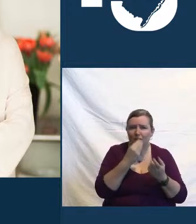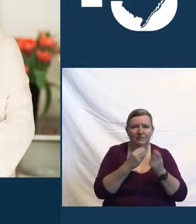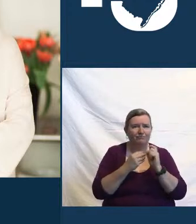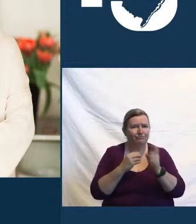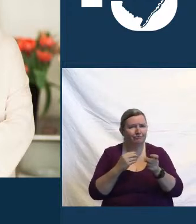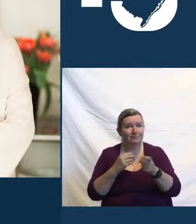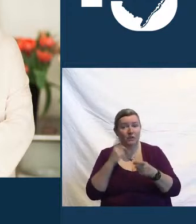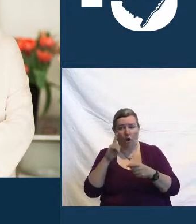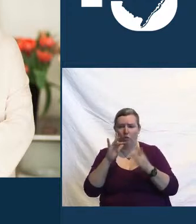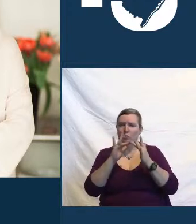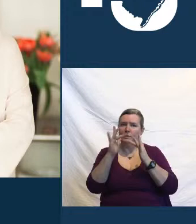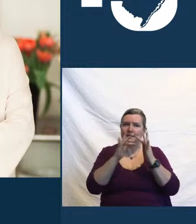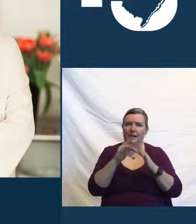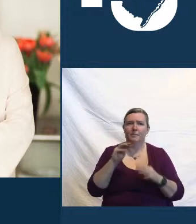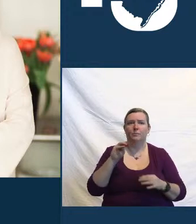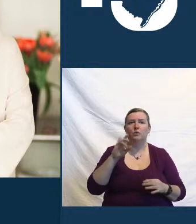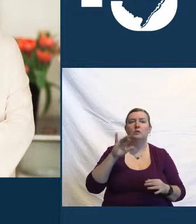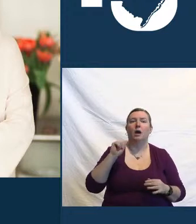mullicahillfloralco.com,